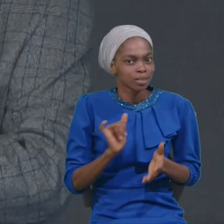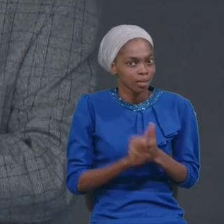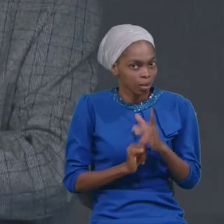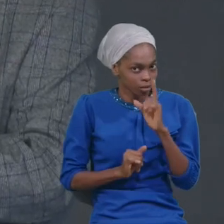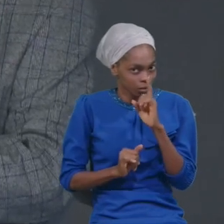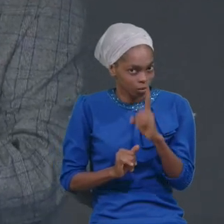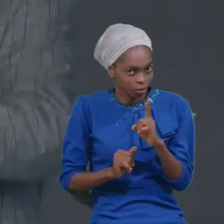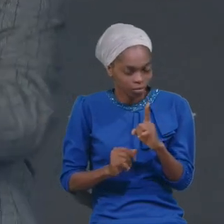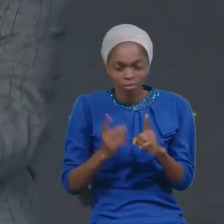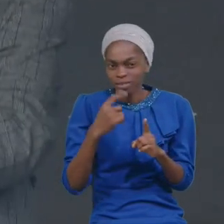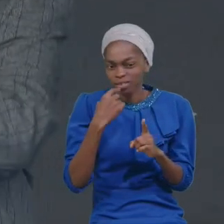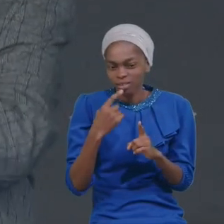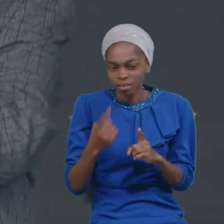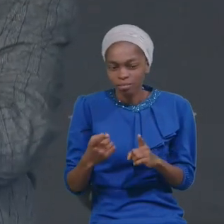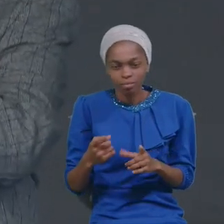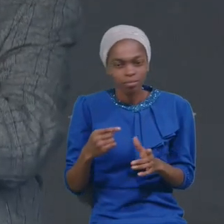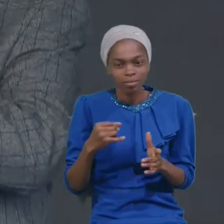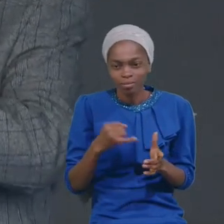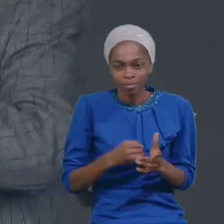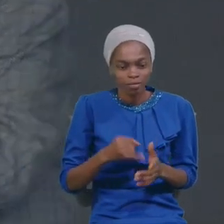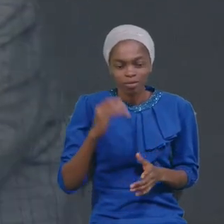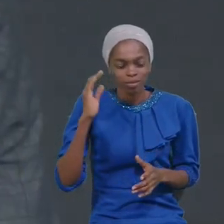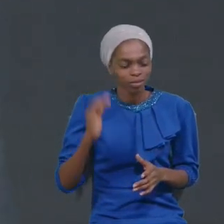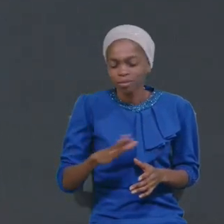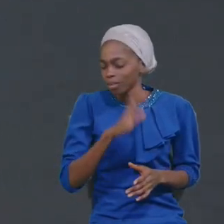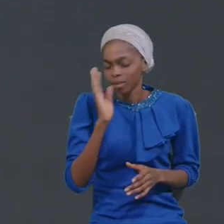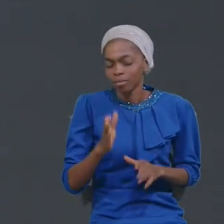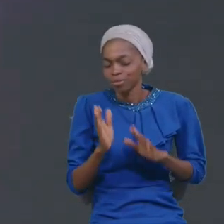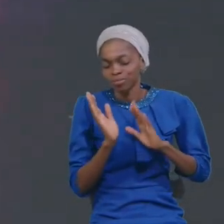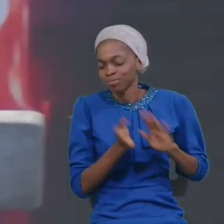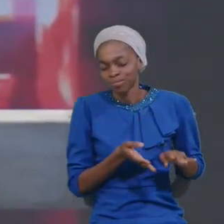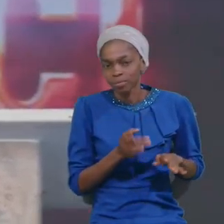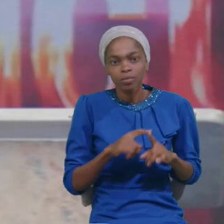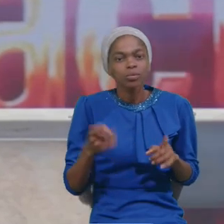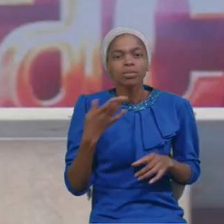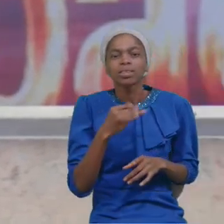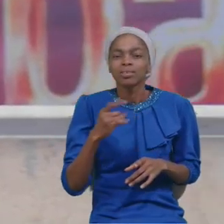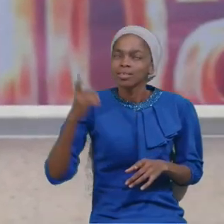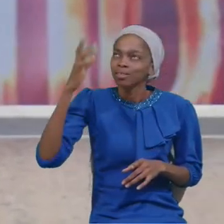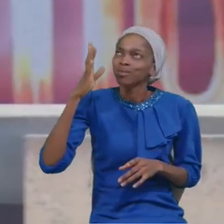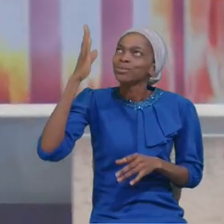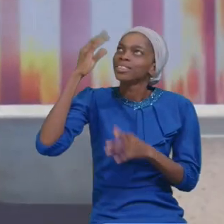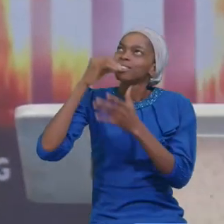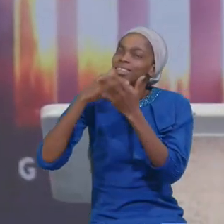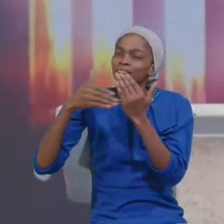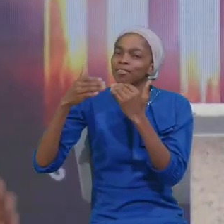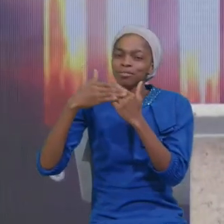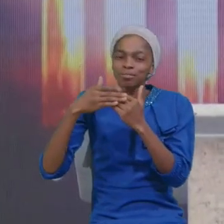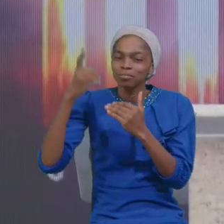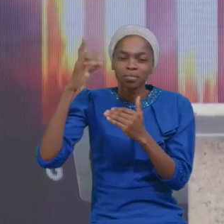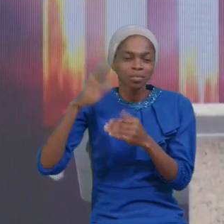God in heaven. He doesn't put scale to weigh our offense or to weigh